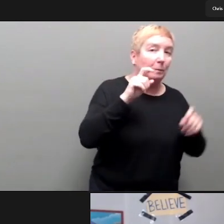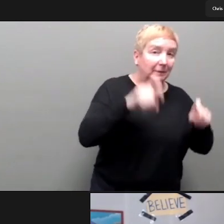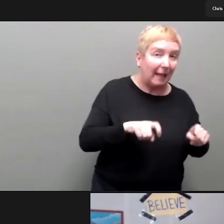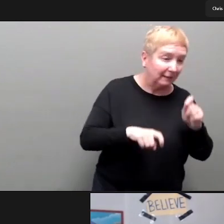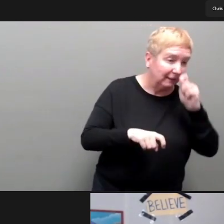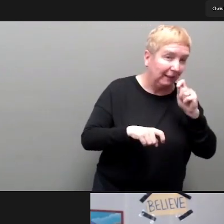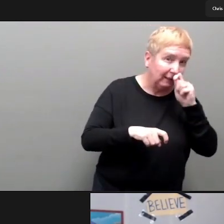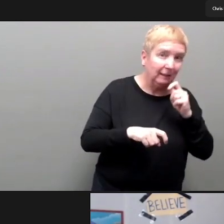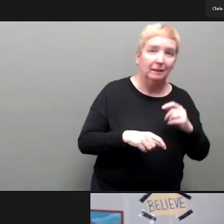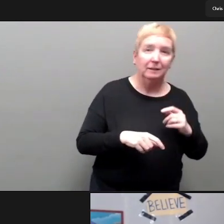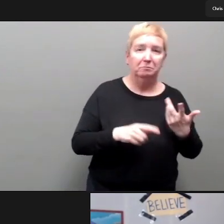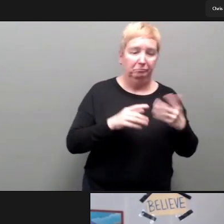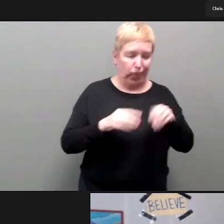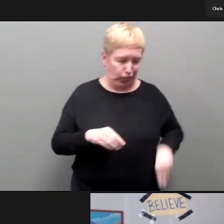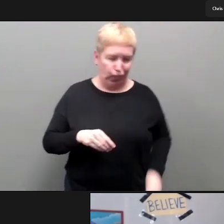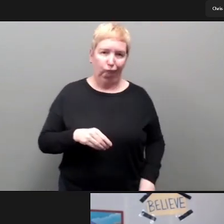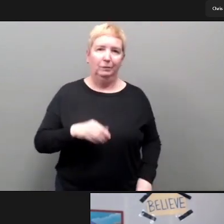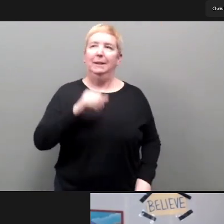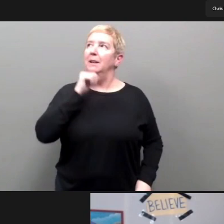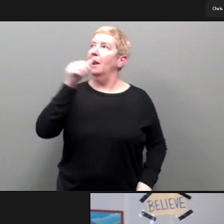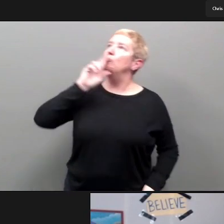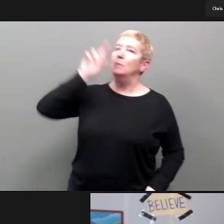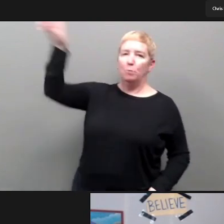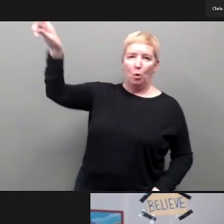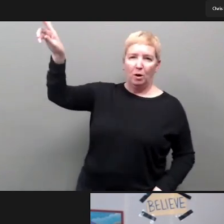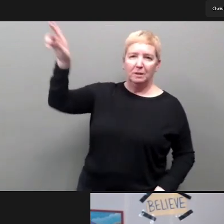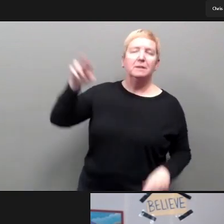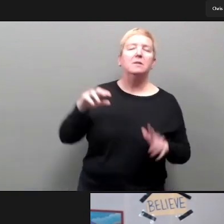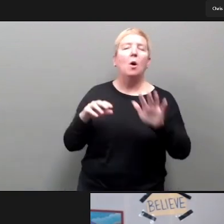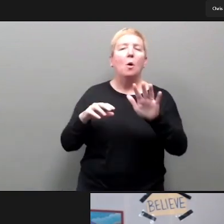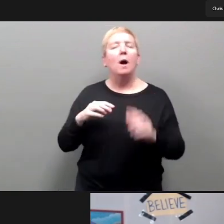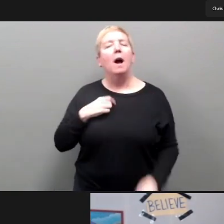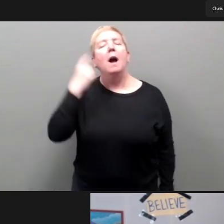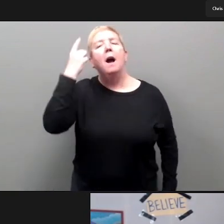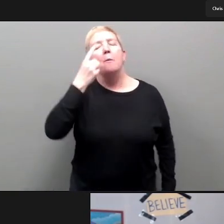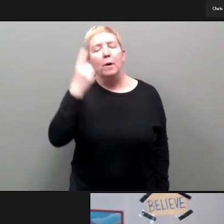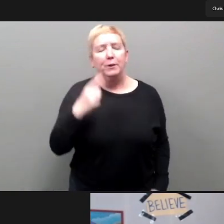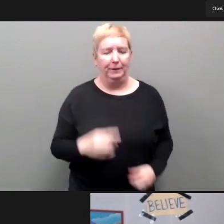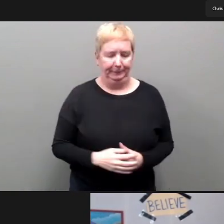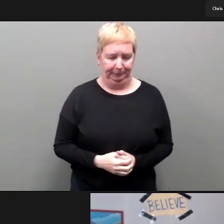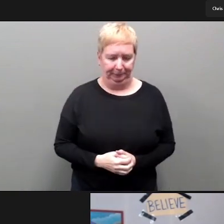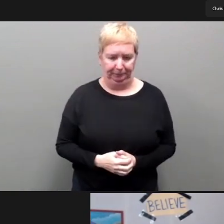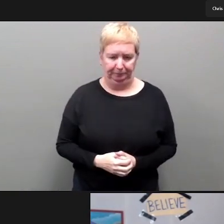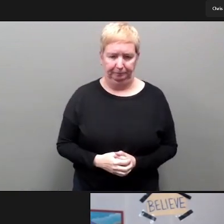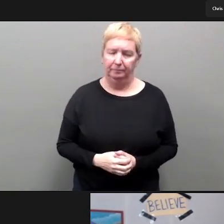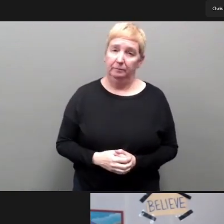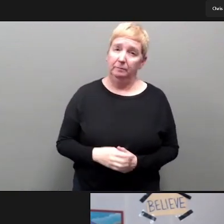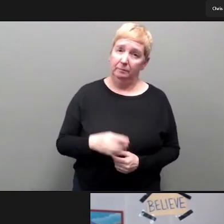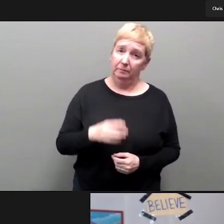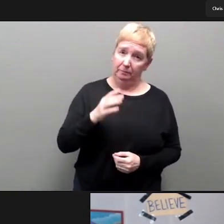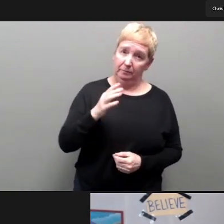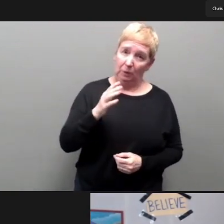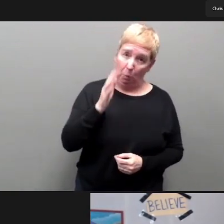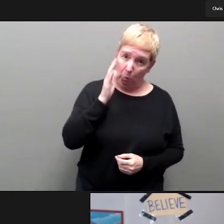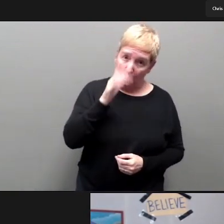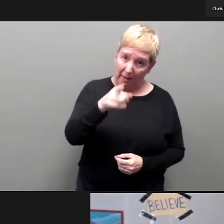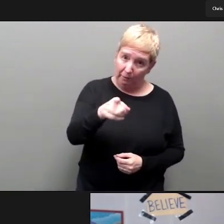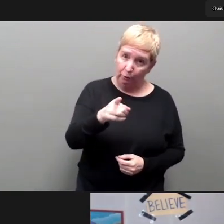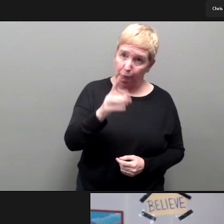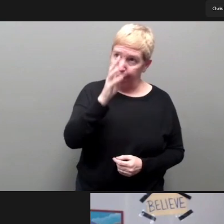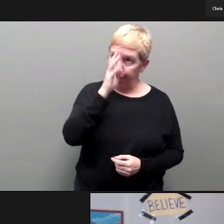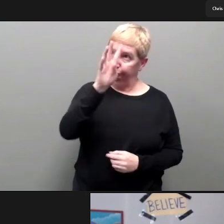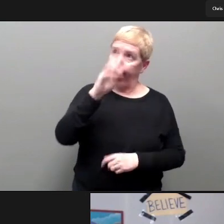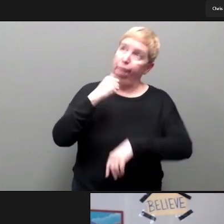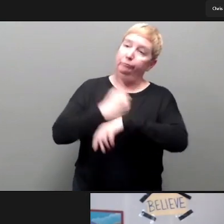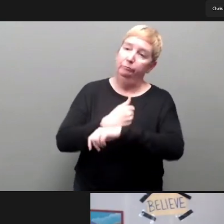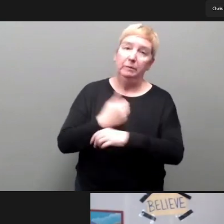I'm kind of curious if there is a thought about working on a new multiplier maybe that's out there as we sort